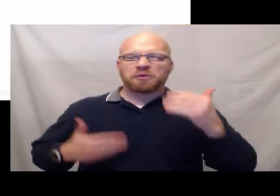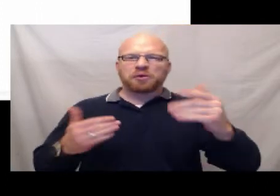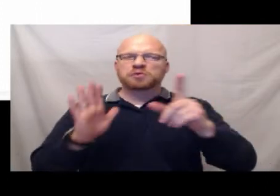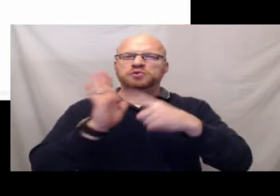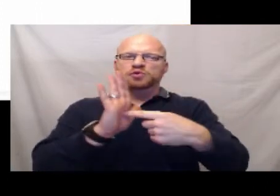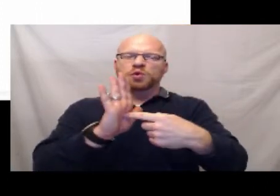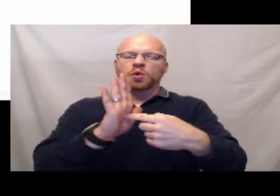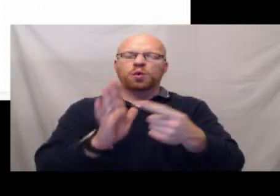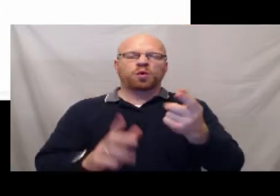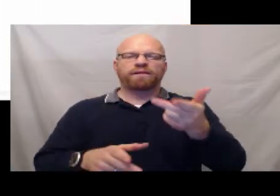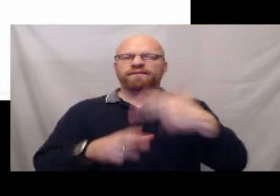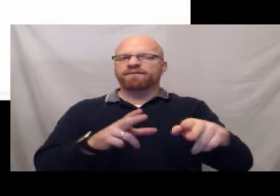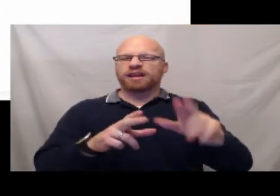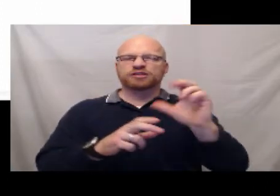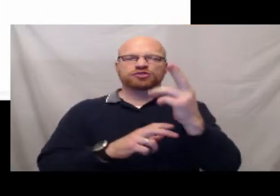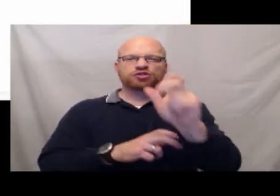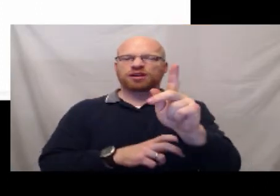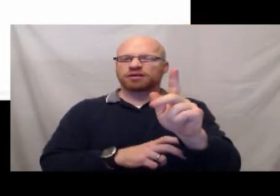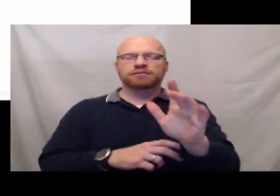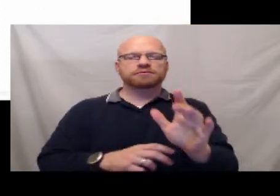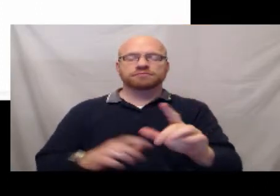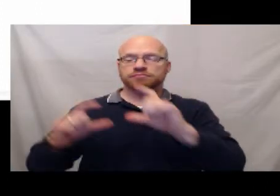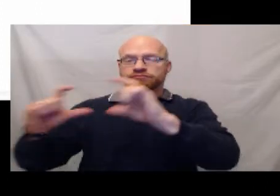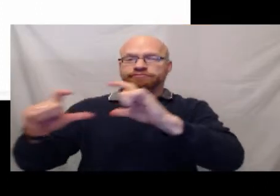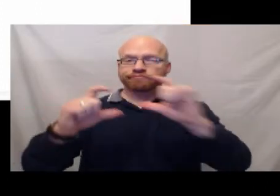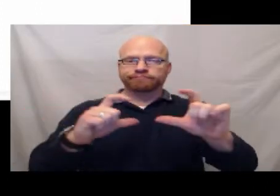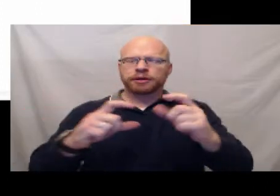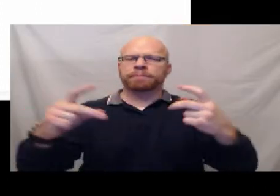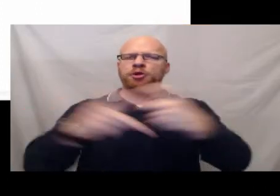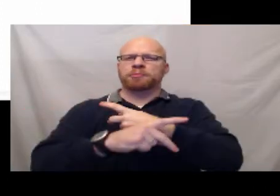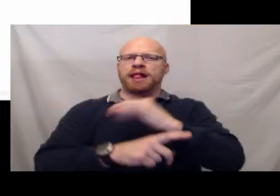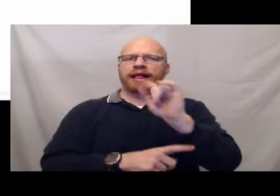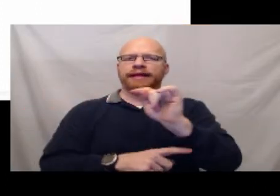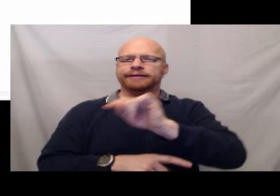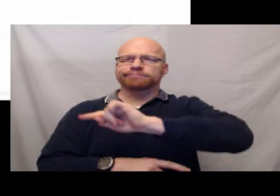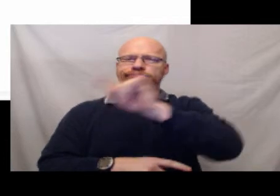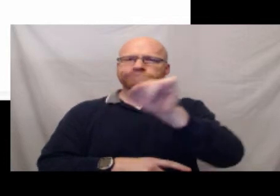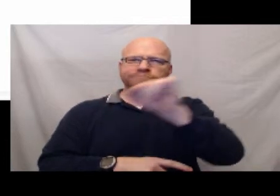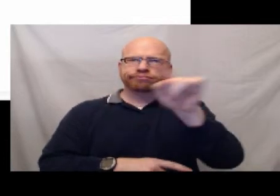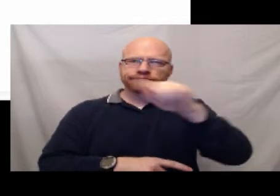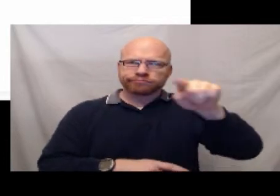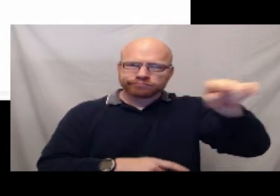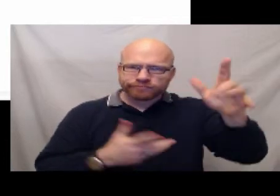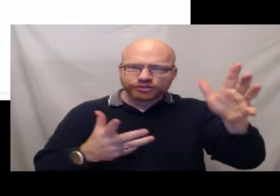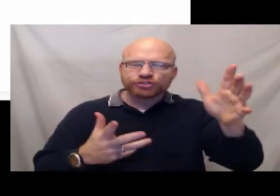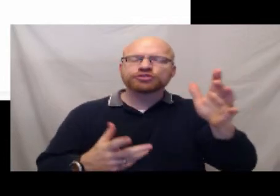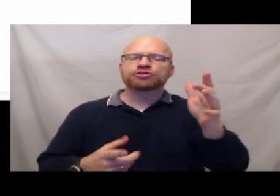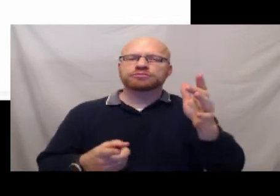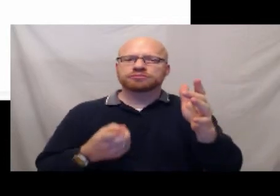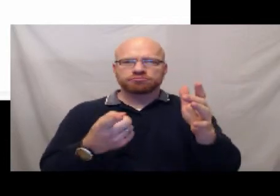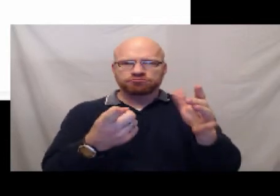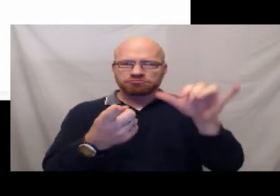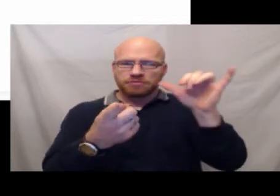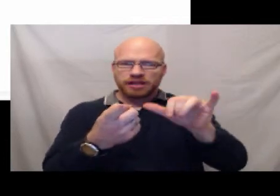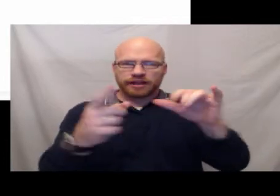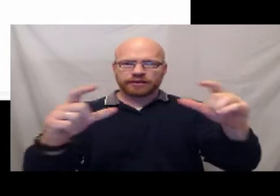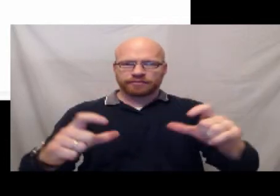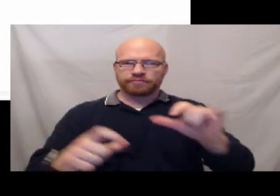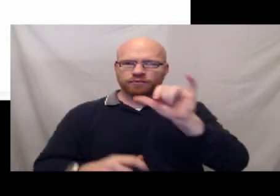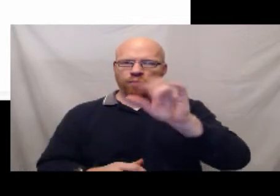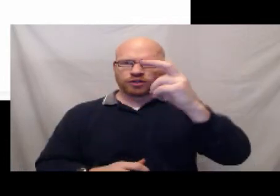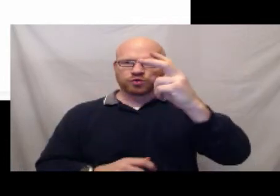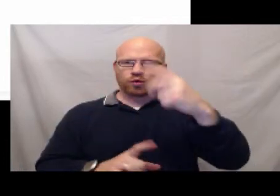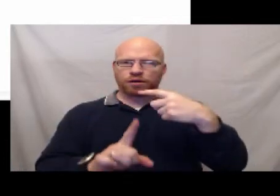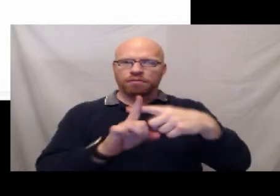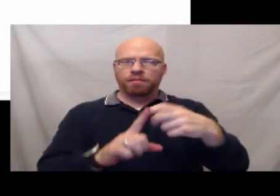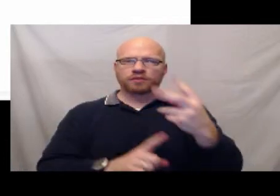Okay, there you had it. I want to show you a check, a quick check. All we do is multiply our binomials together and see if we get